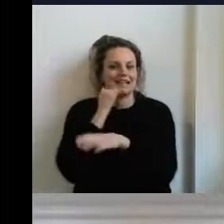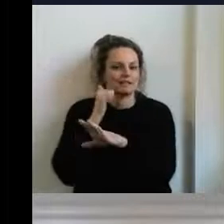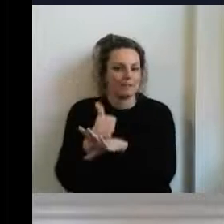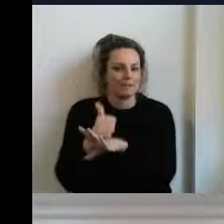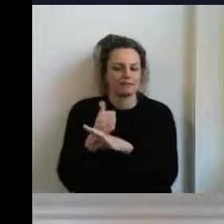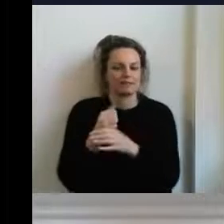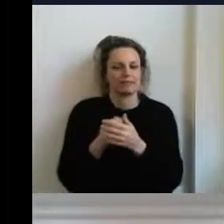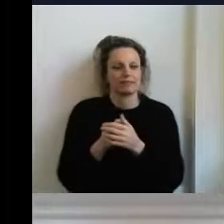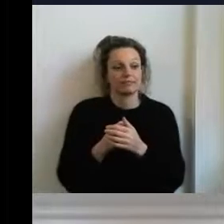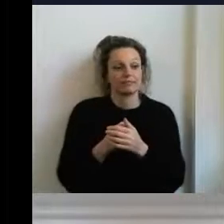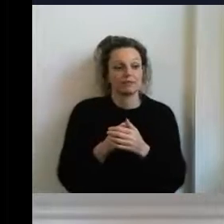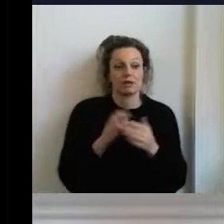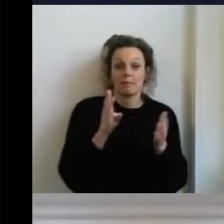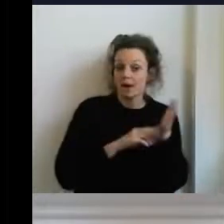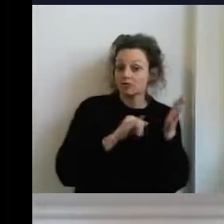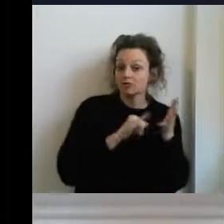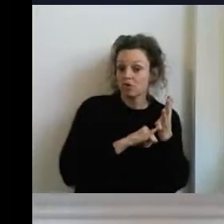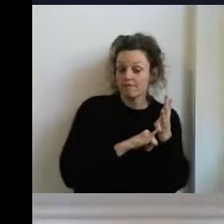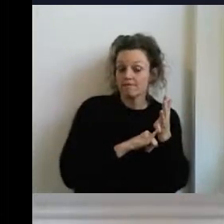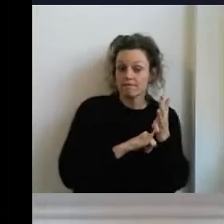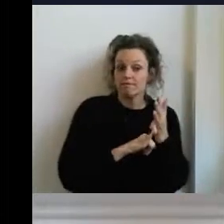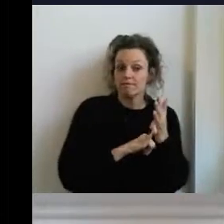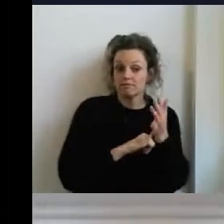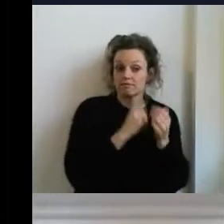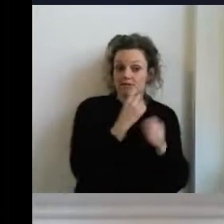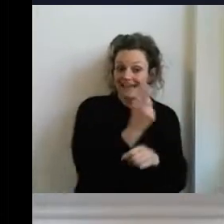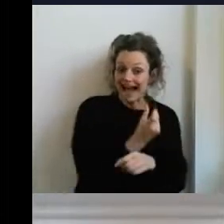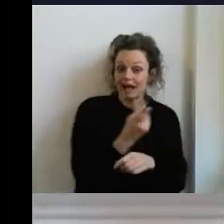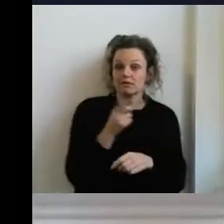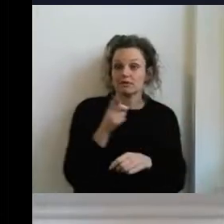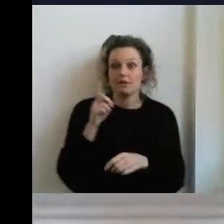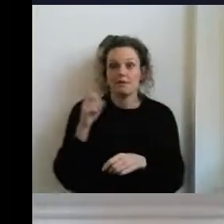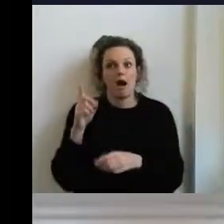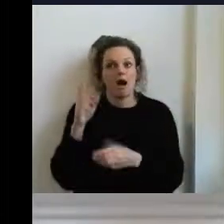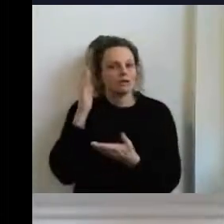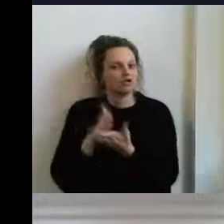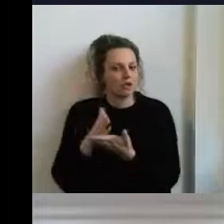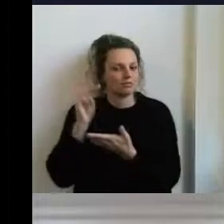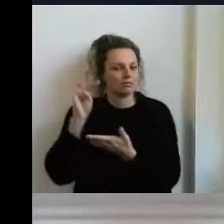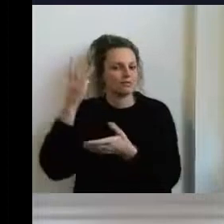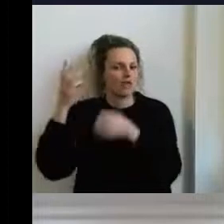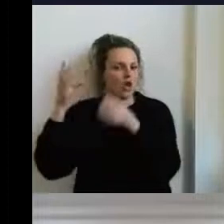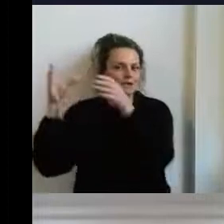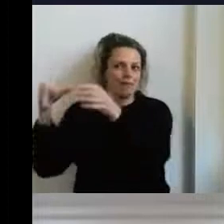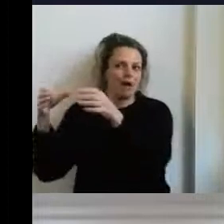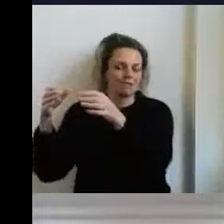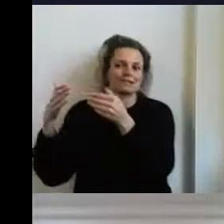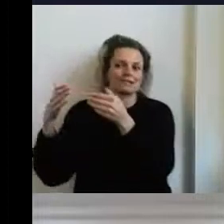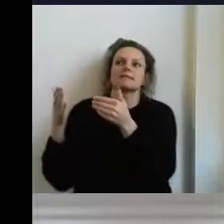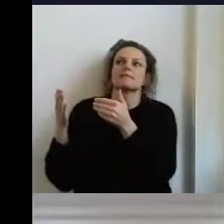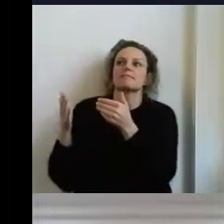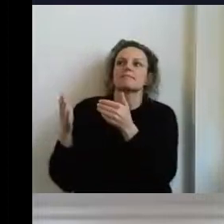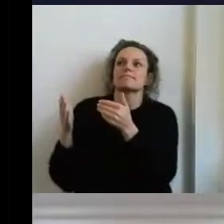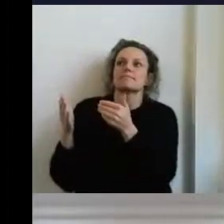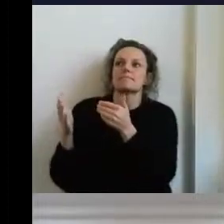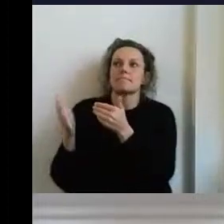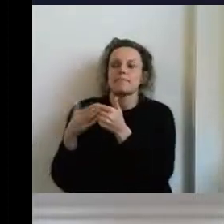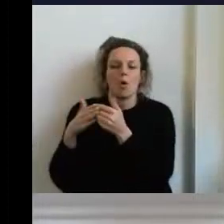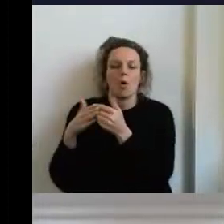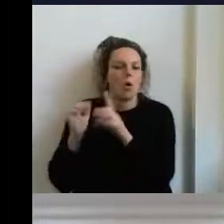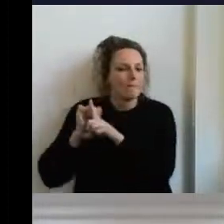not saying Microsoft can't do it, but I trust the third-party stuff just to be a bit more a little bit more